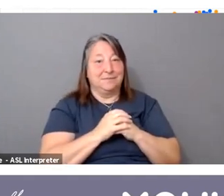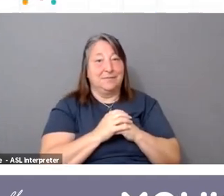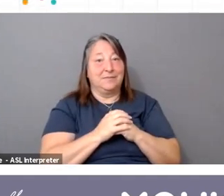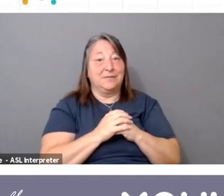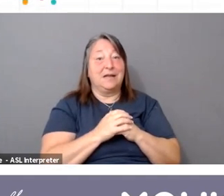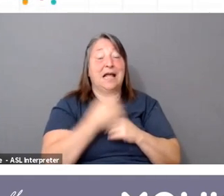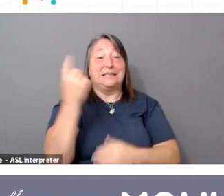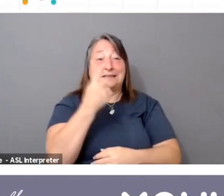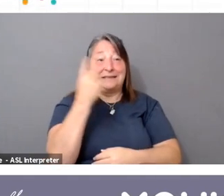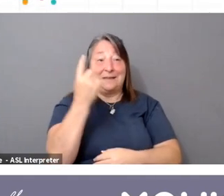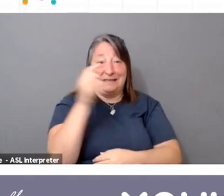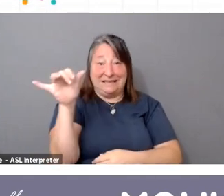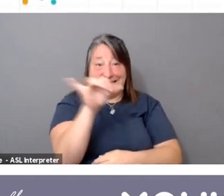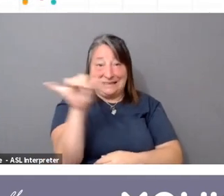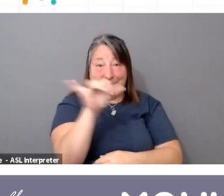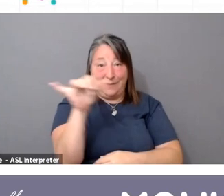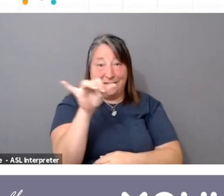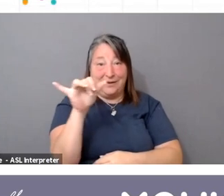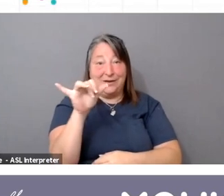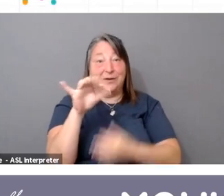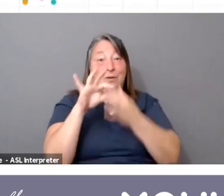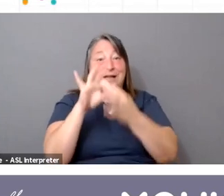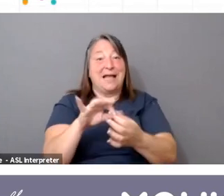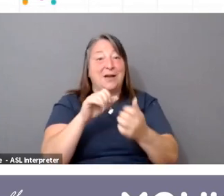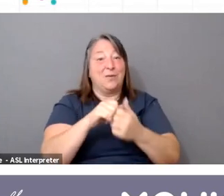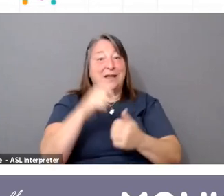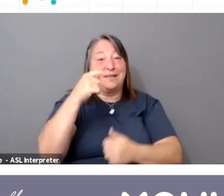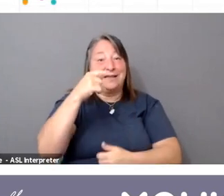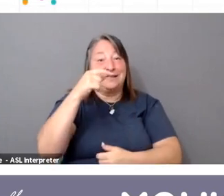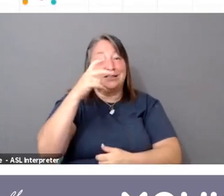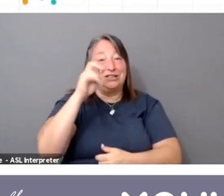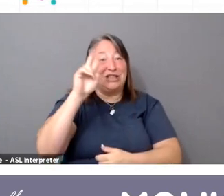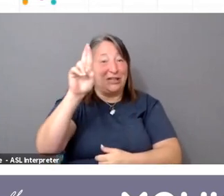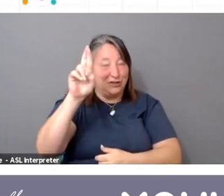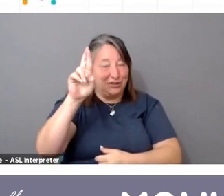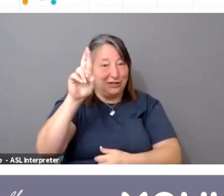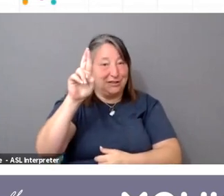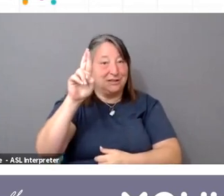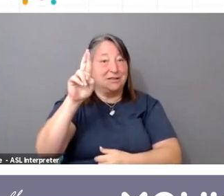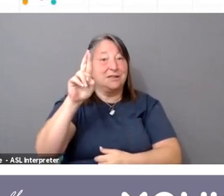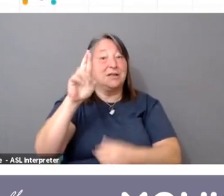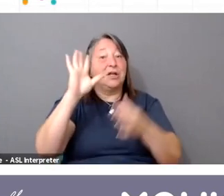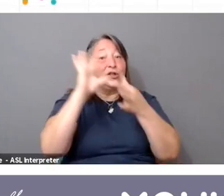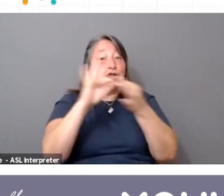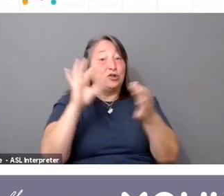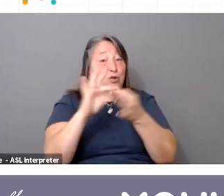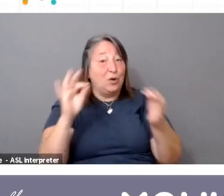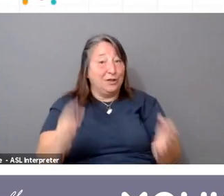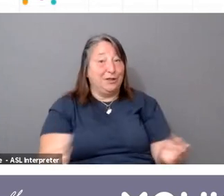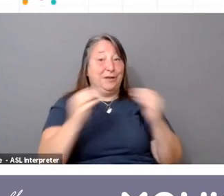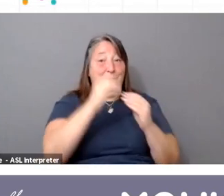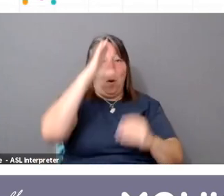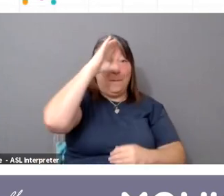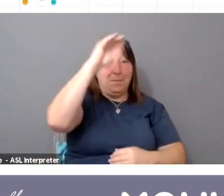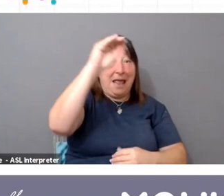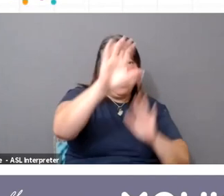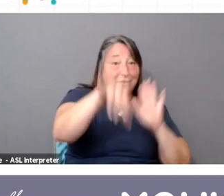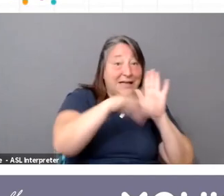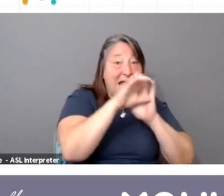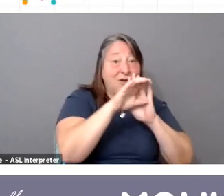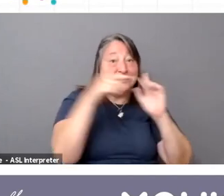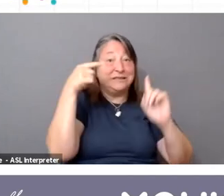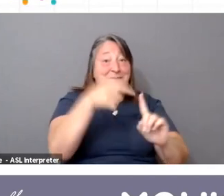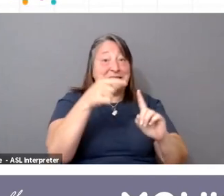similar when it comes to gender. The story is that the more male characters in a particular